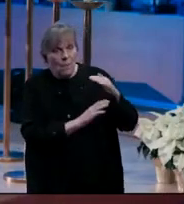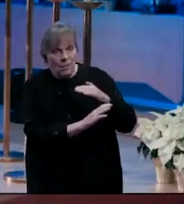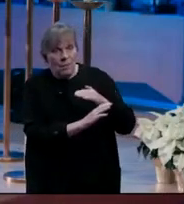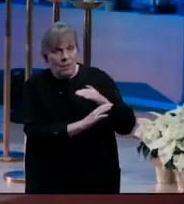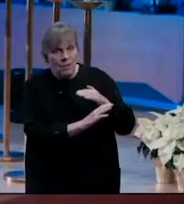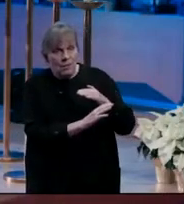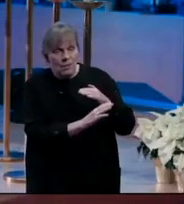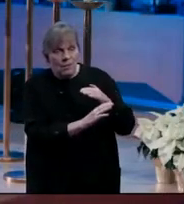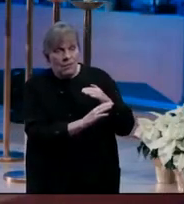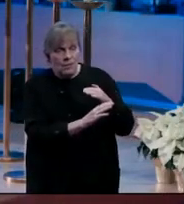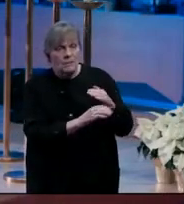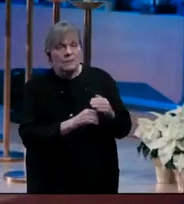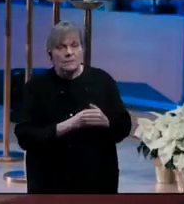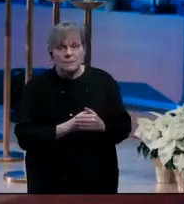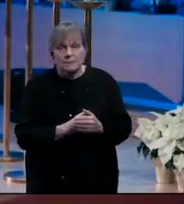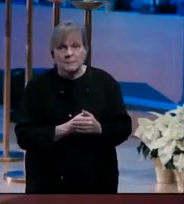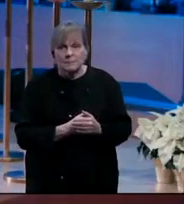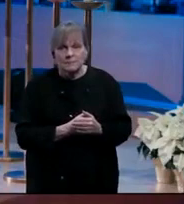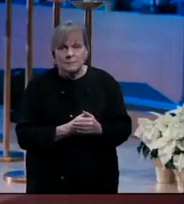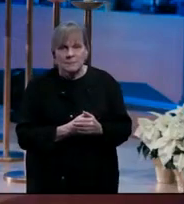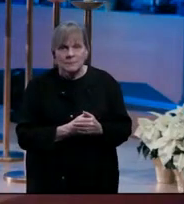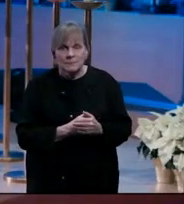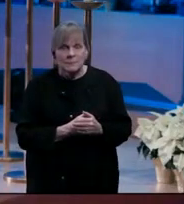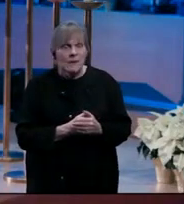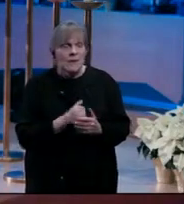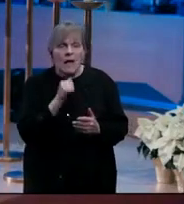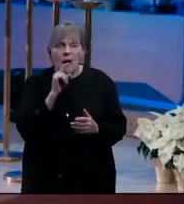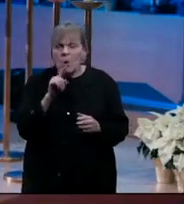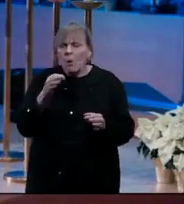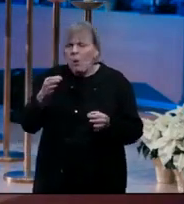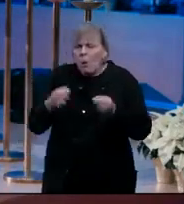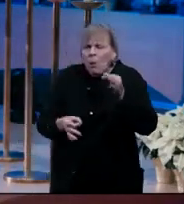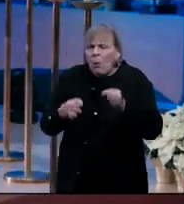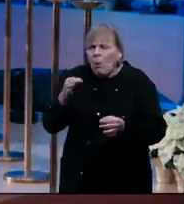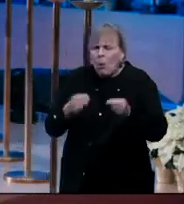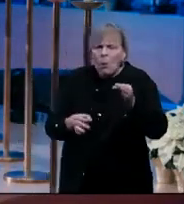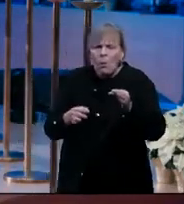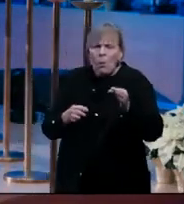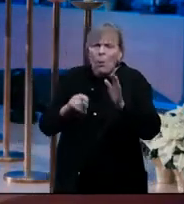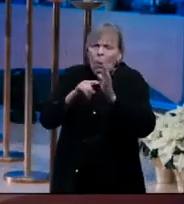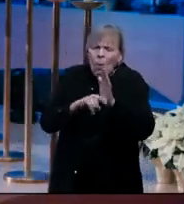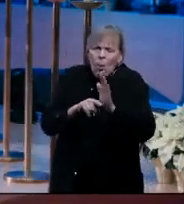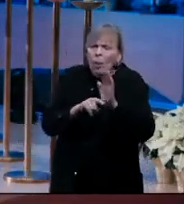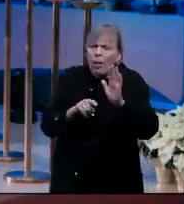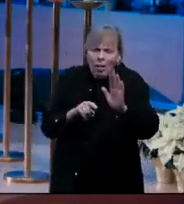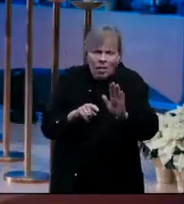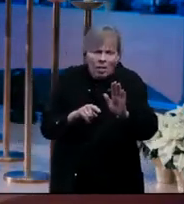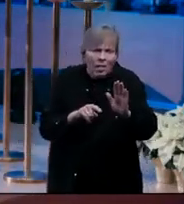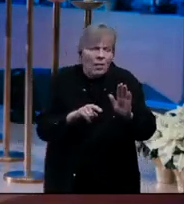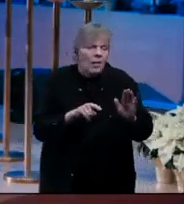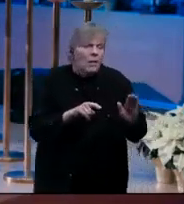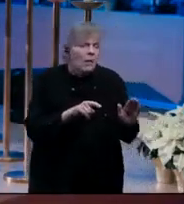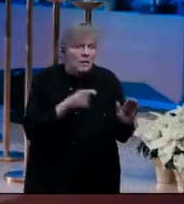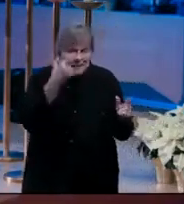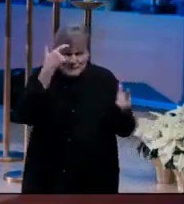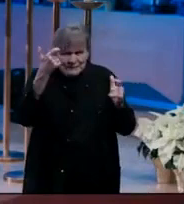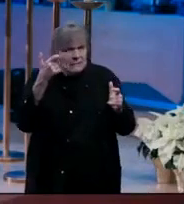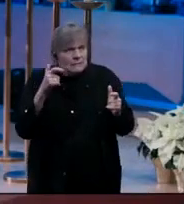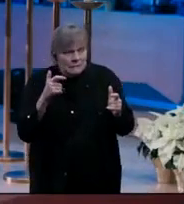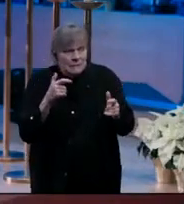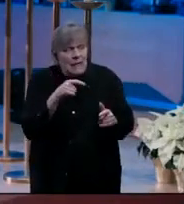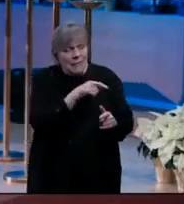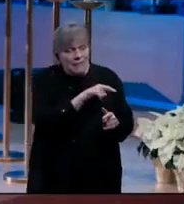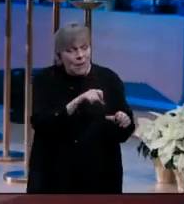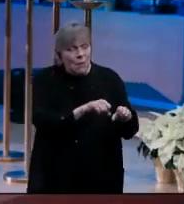They went in humility, Christian. They didn't go in judgment, and they didn't go with all the answers, but they went in humility that recognized that they